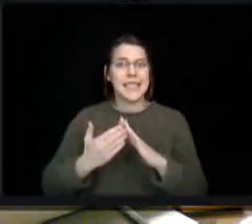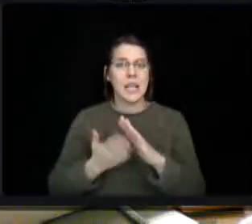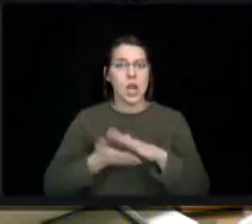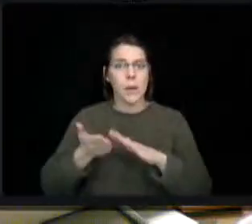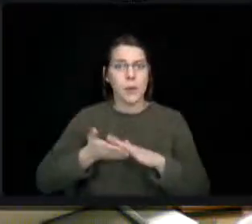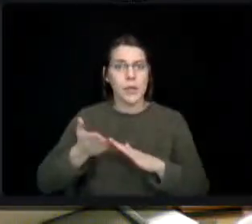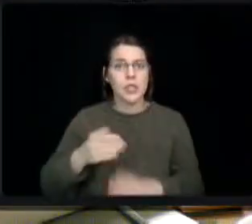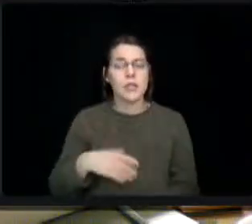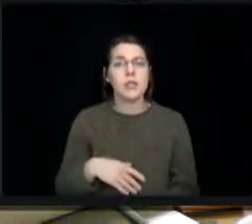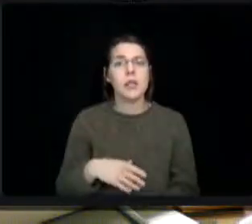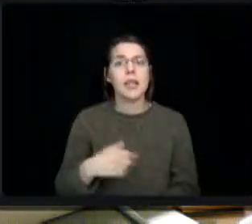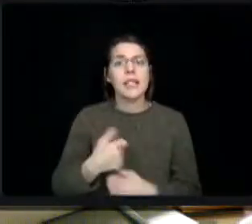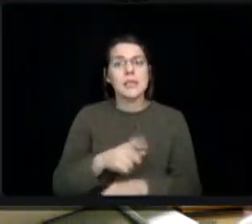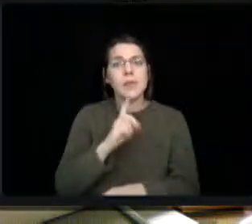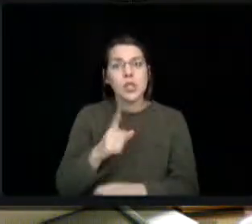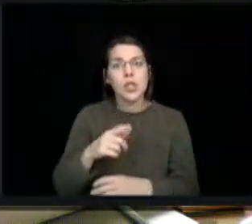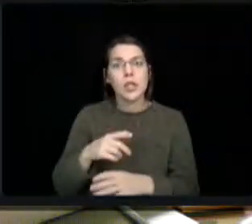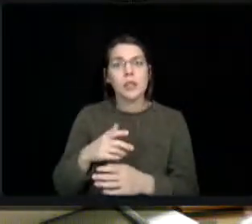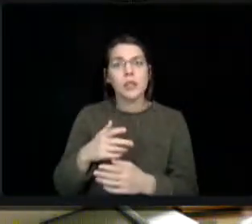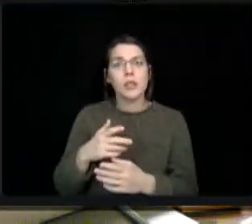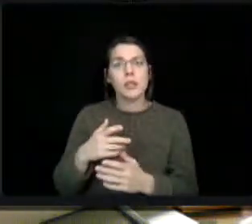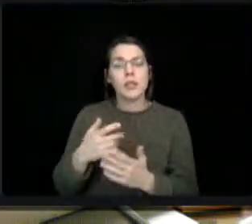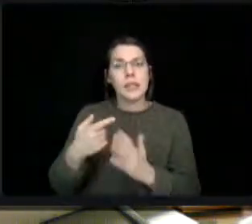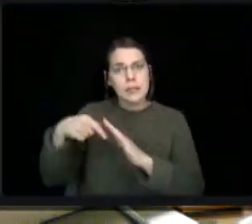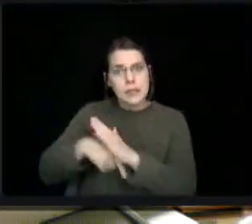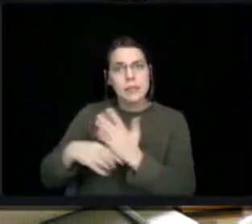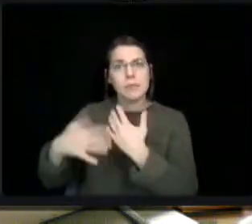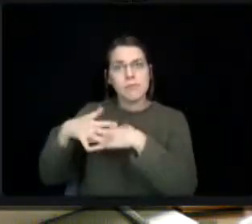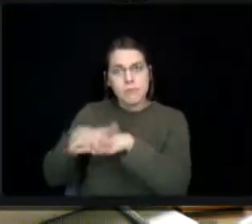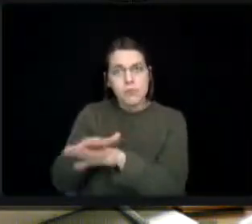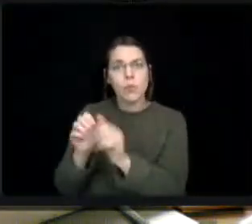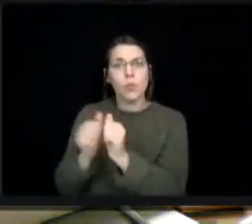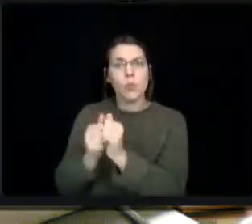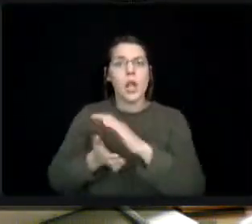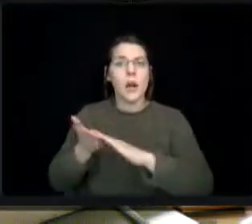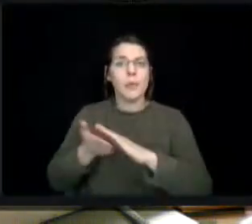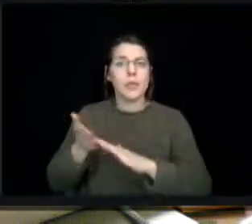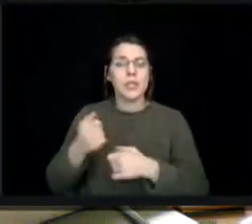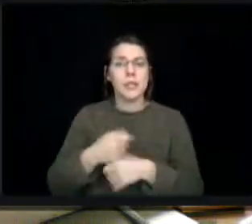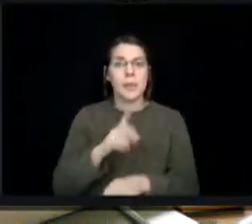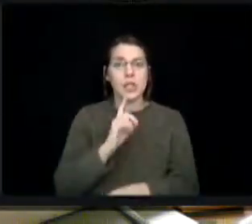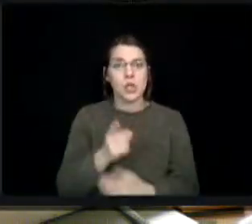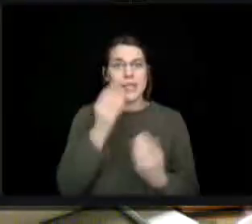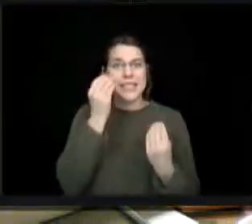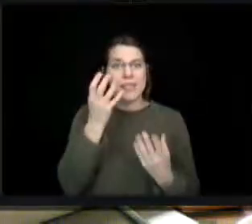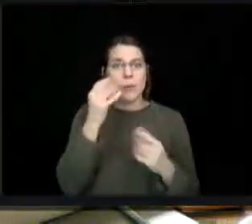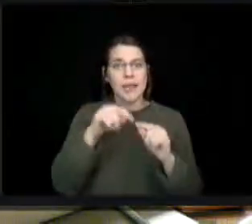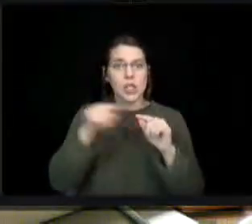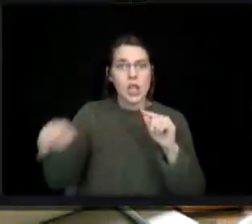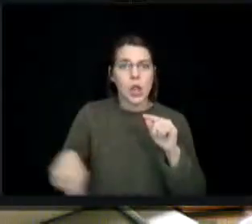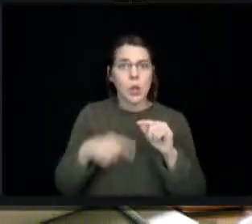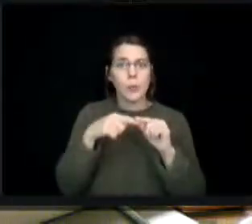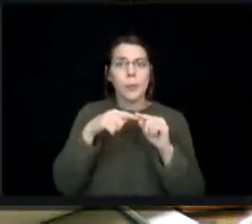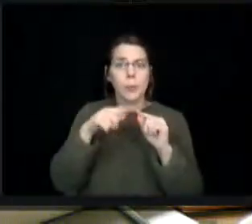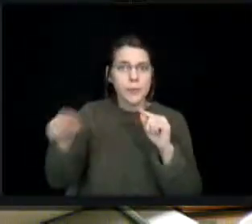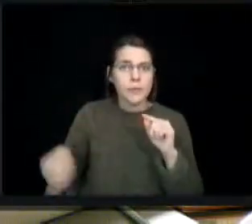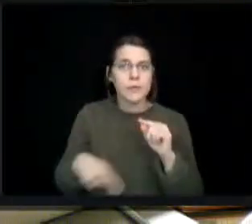further integrated into the operations and helping to be an information loop with our operations as